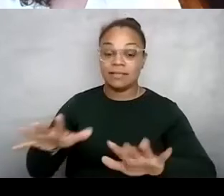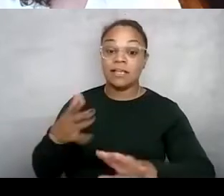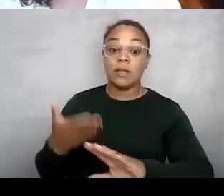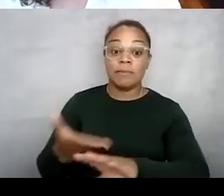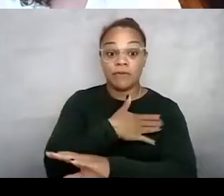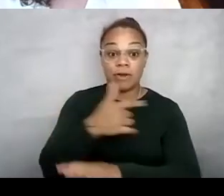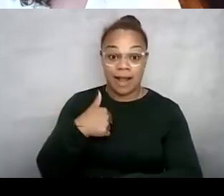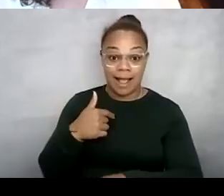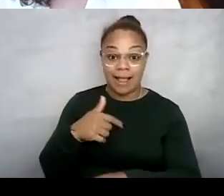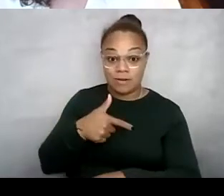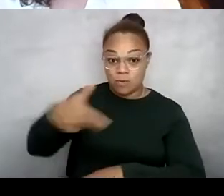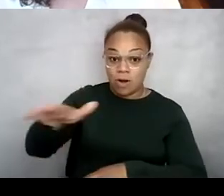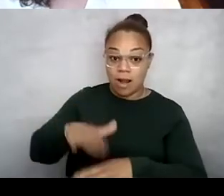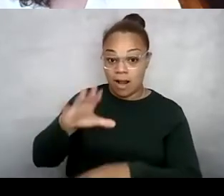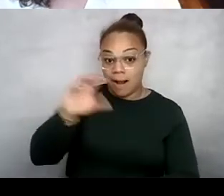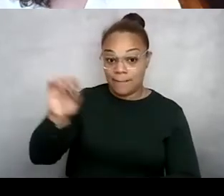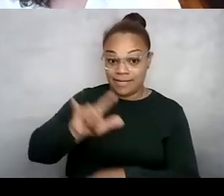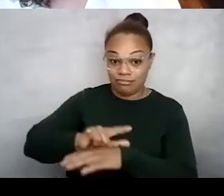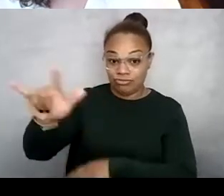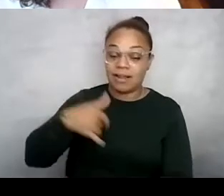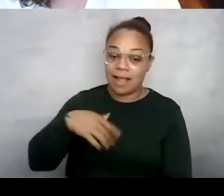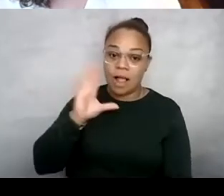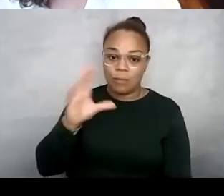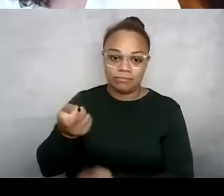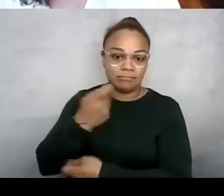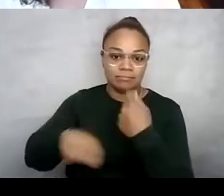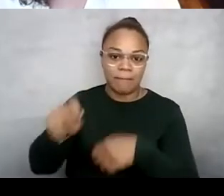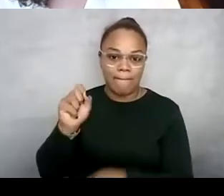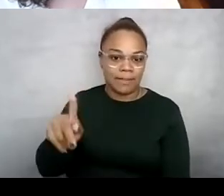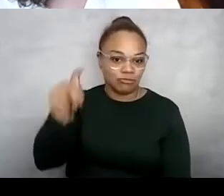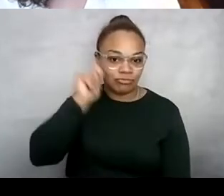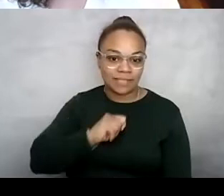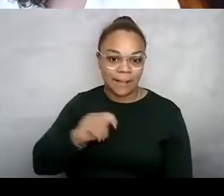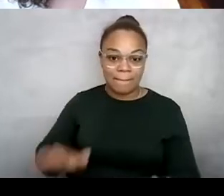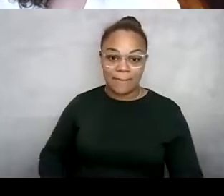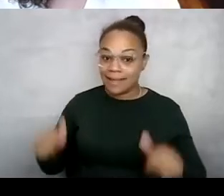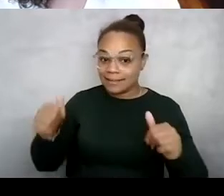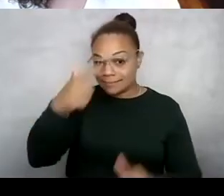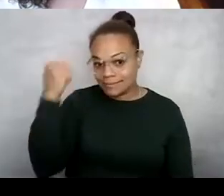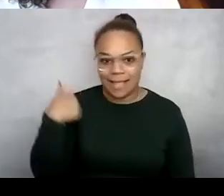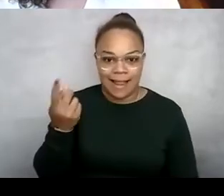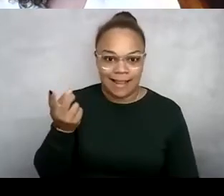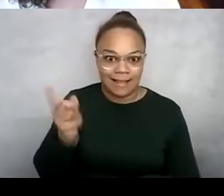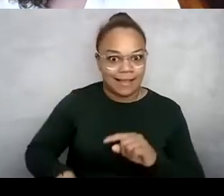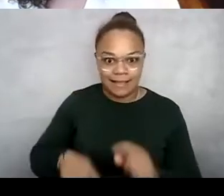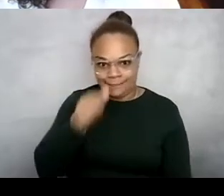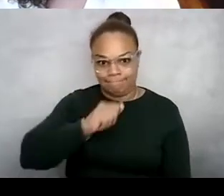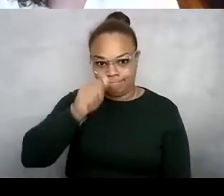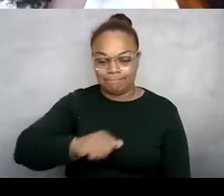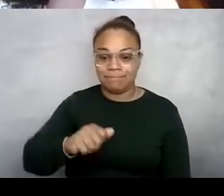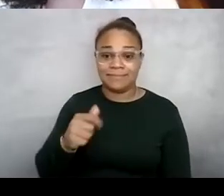putting back on my khakis in the building because I can't. And I swear, I ended up holding up the company jet